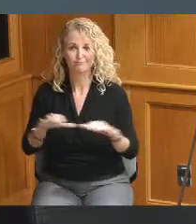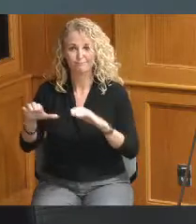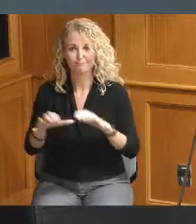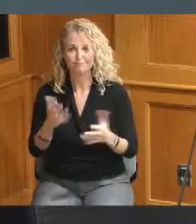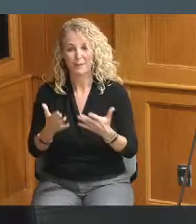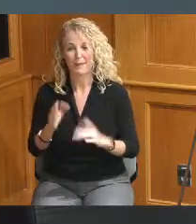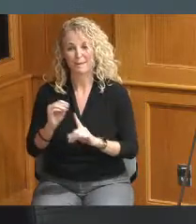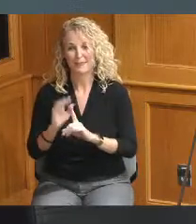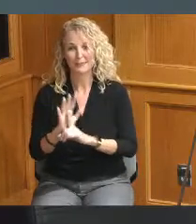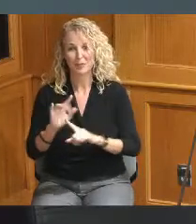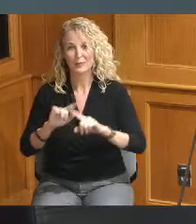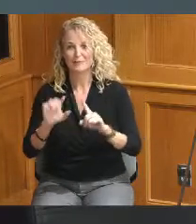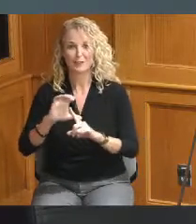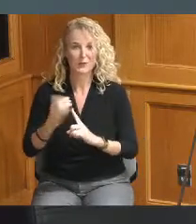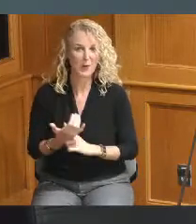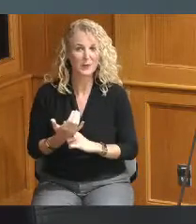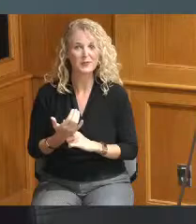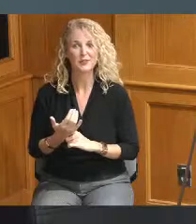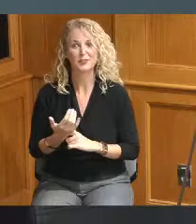expose them to cultural enrichment.